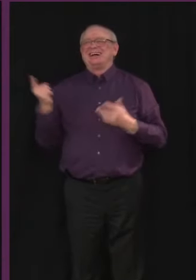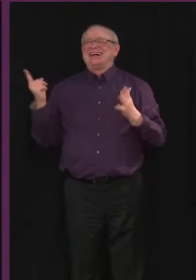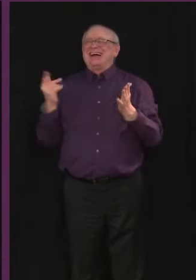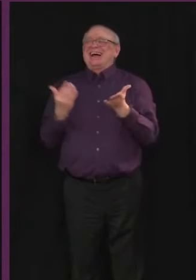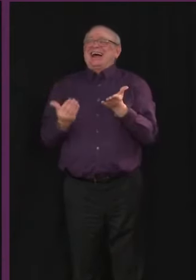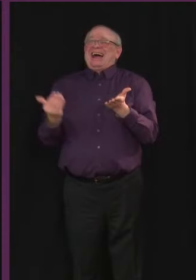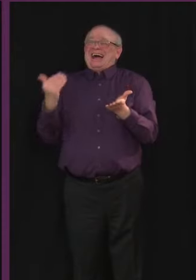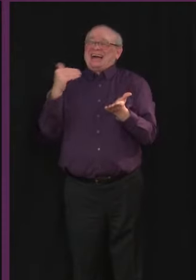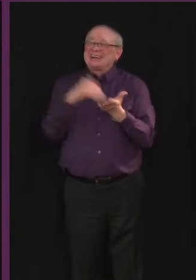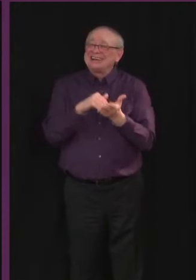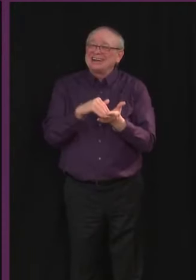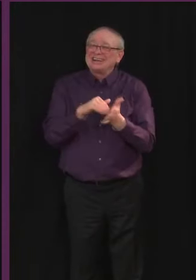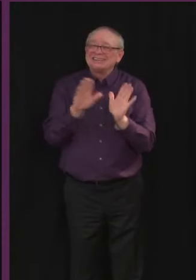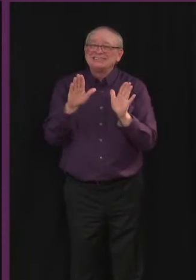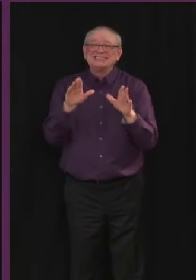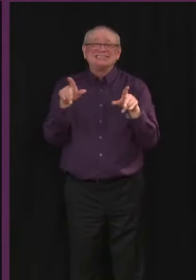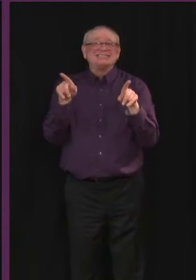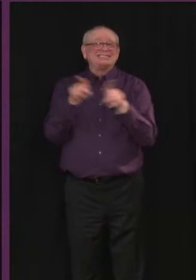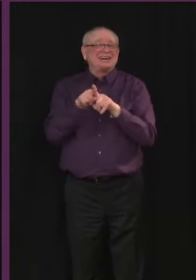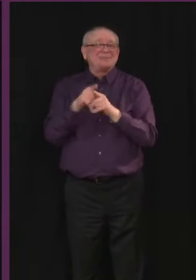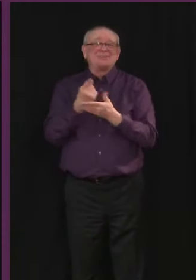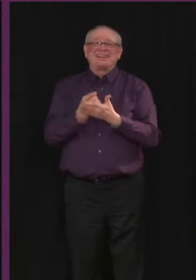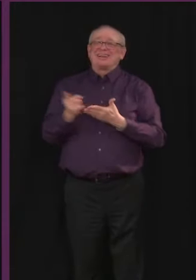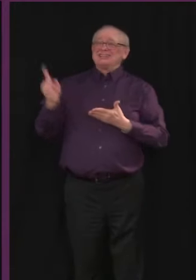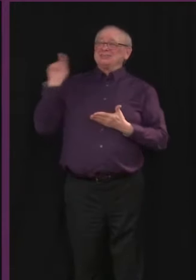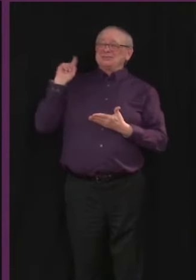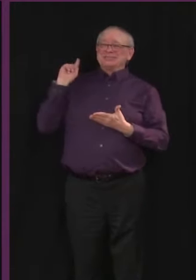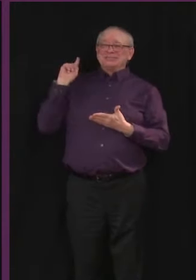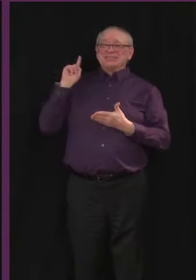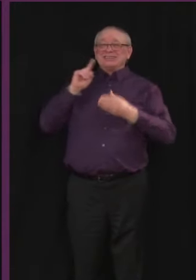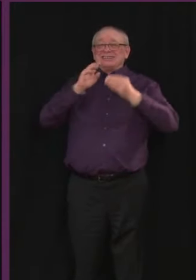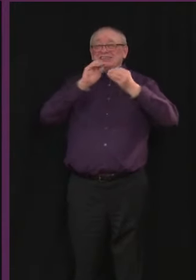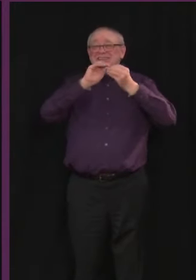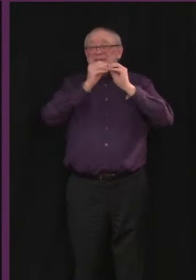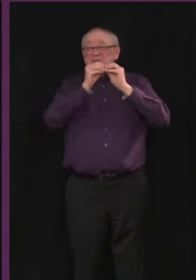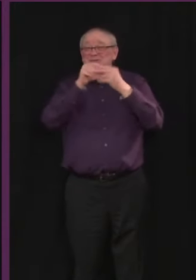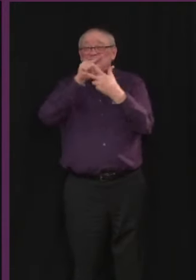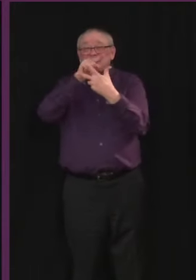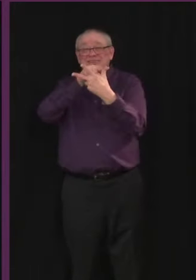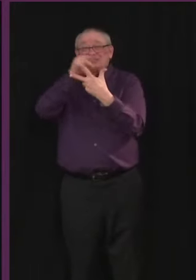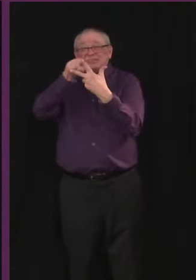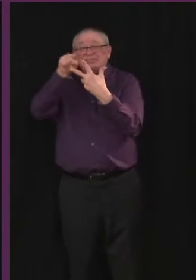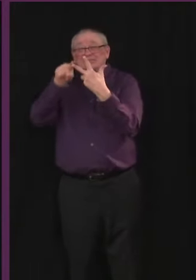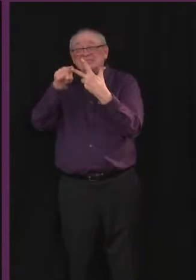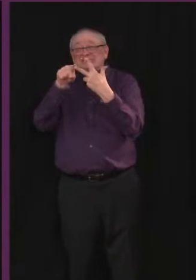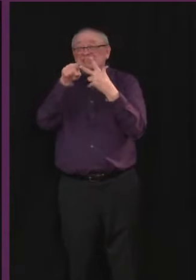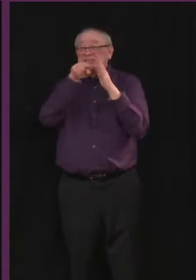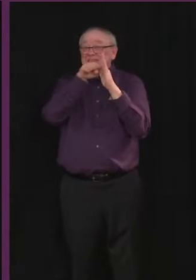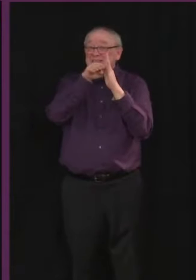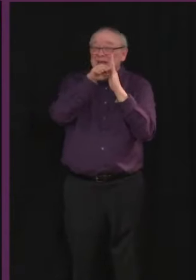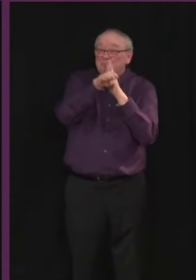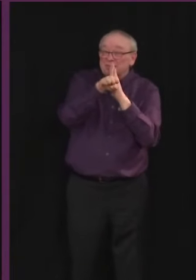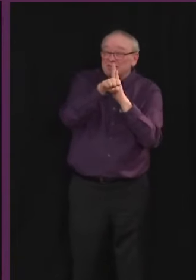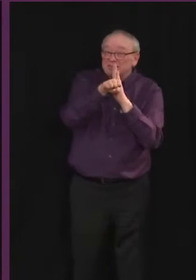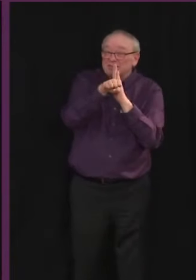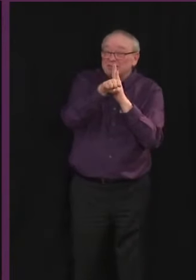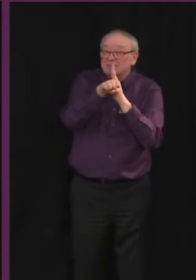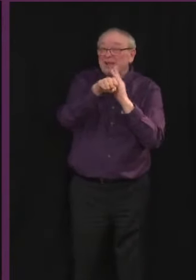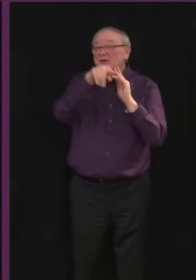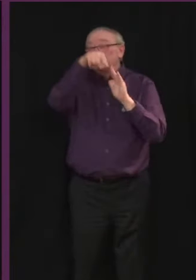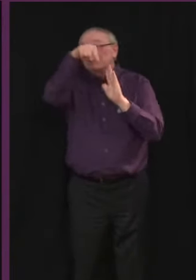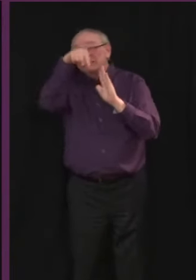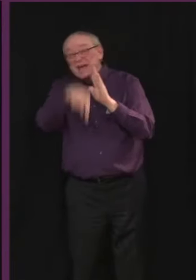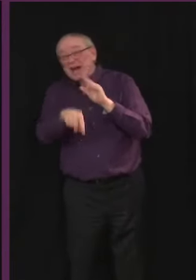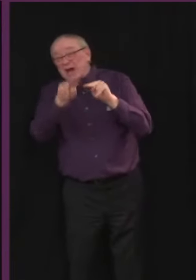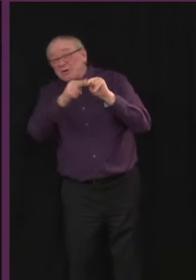are whether or not those leading indicators are stable, are they declining, or are they increasing. And unfortunately, what we've seen over the past several